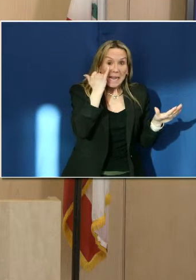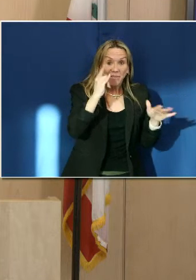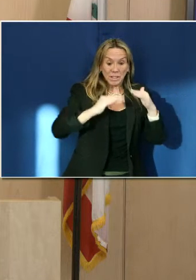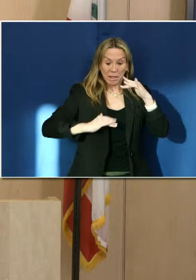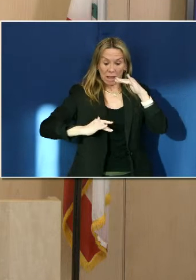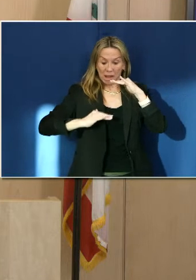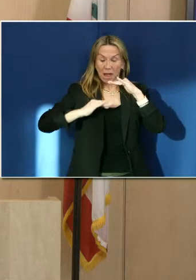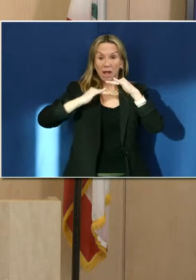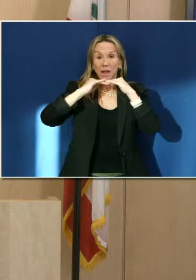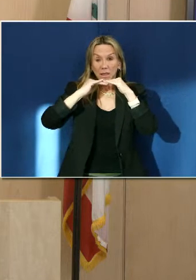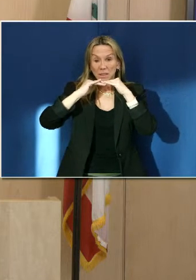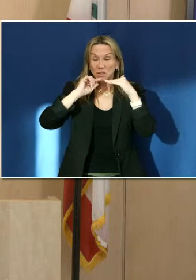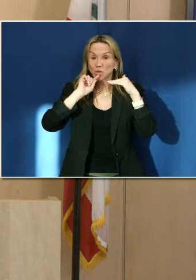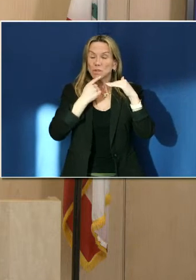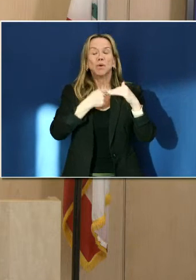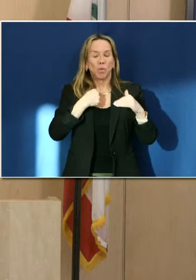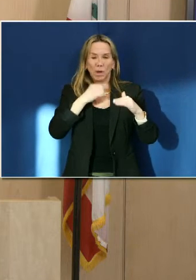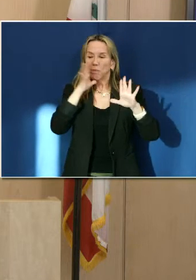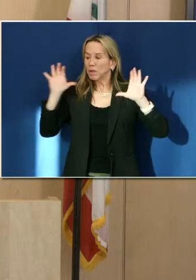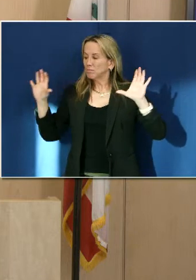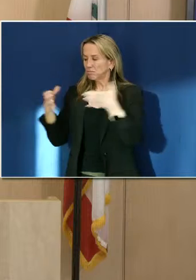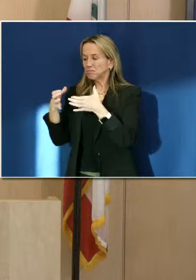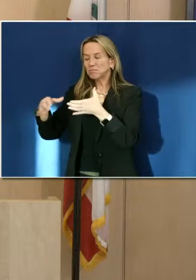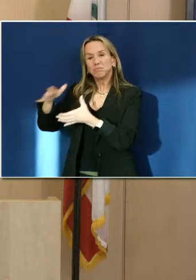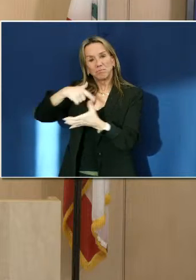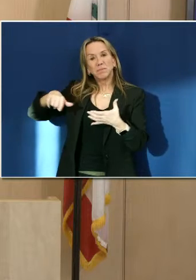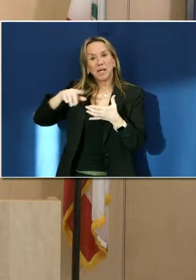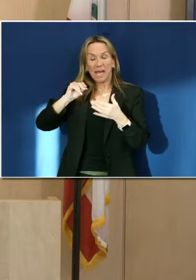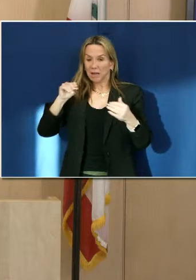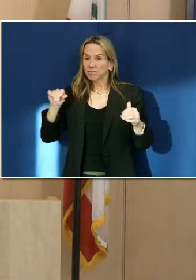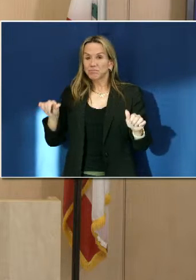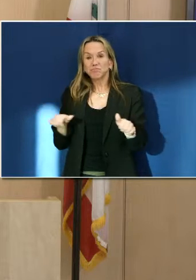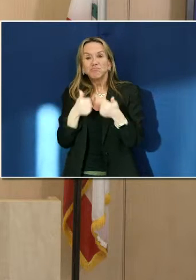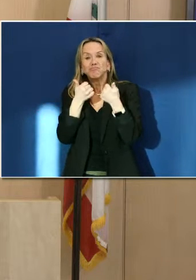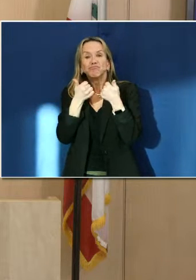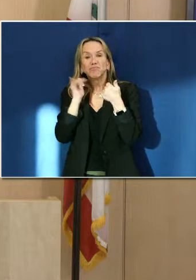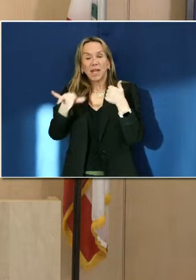circumstance, we will all collect together and find a way to meet that challenge as well.